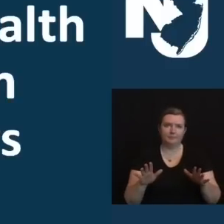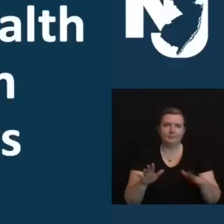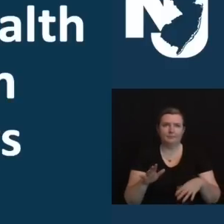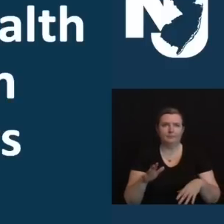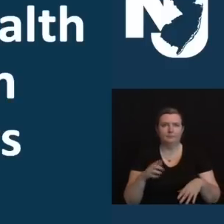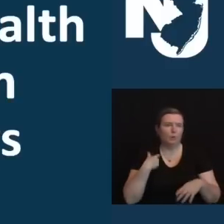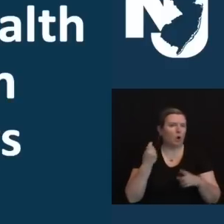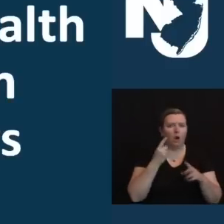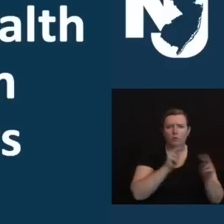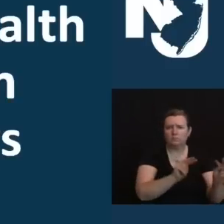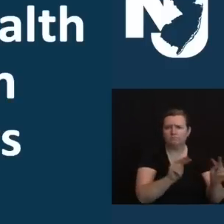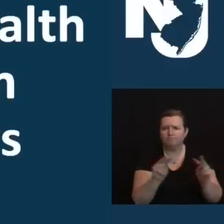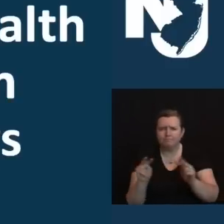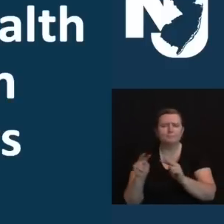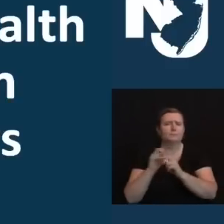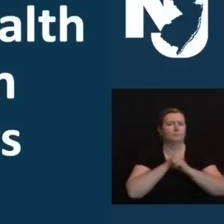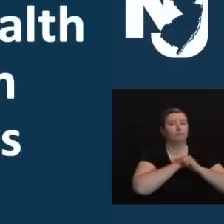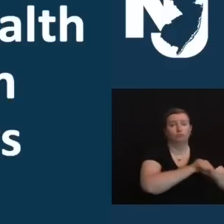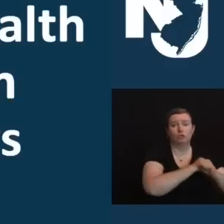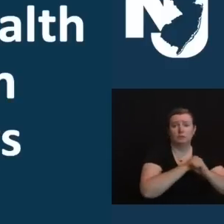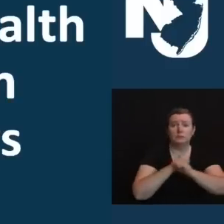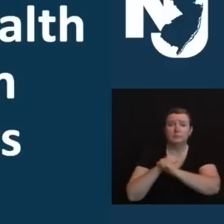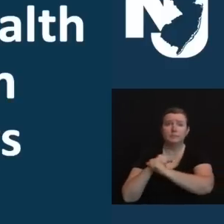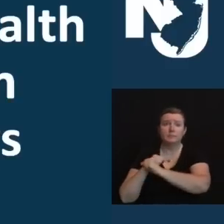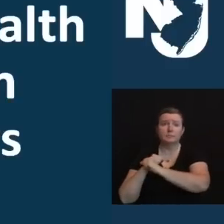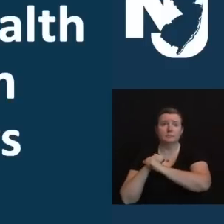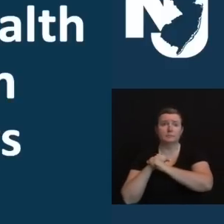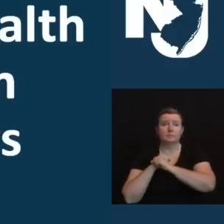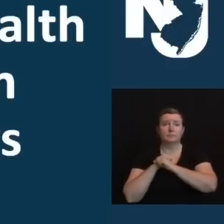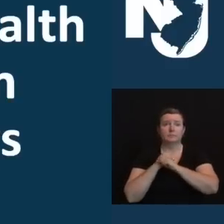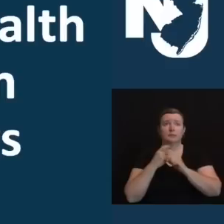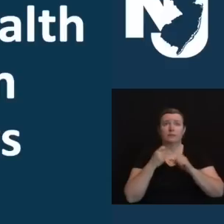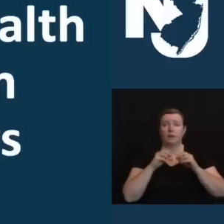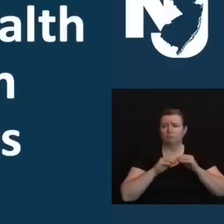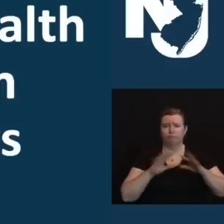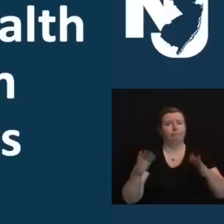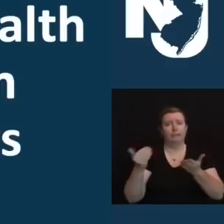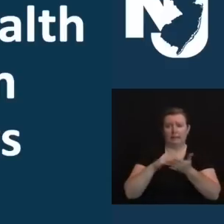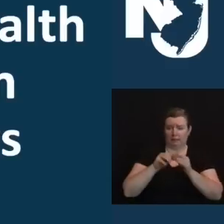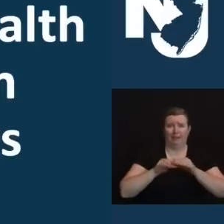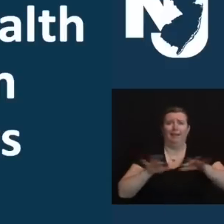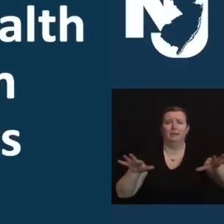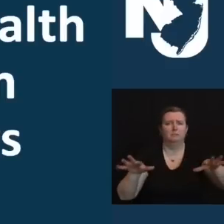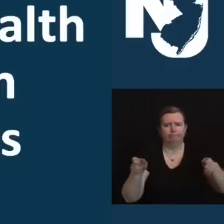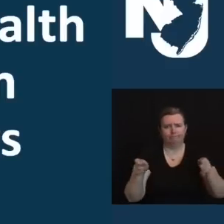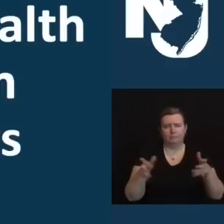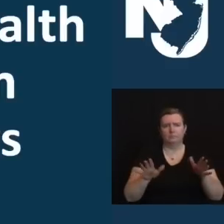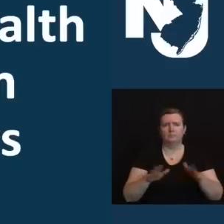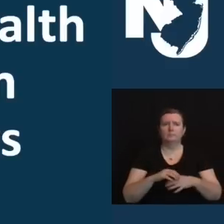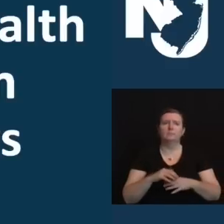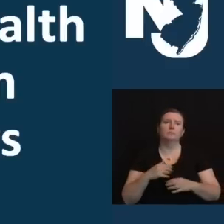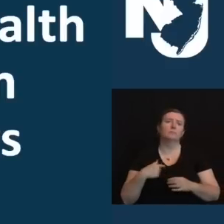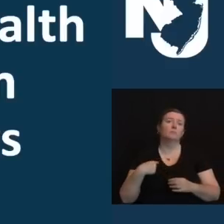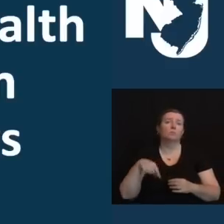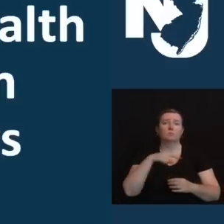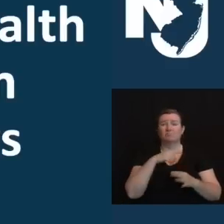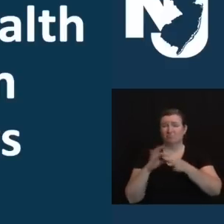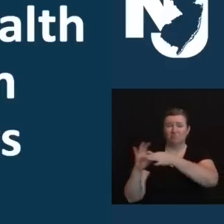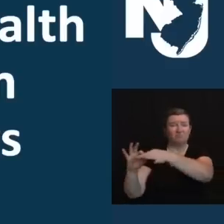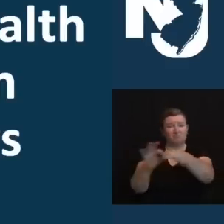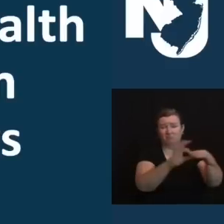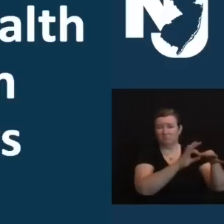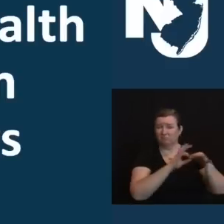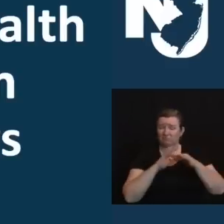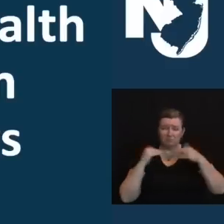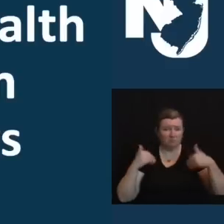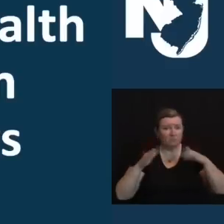protect against exactly that happening. But we can't do this all by ourselves. You've been extraordinary, and we continue